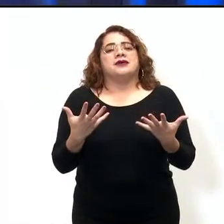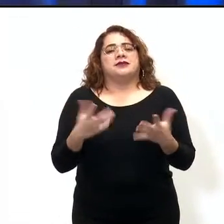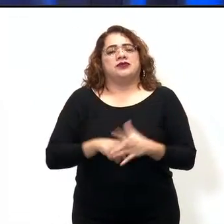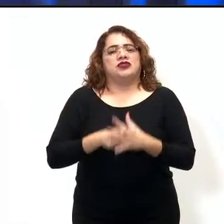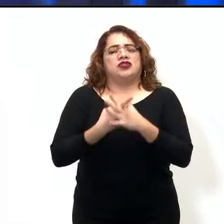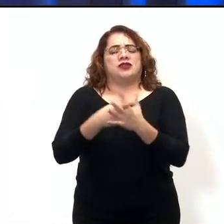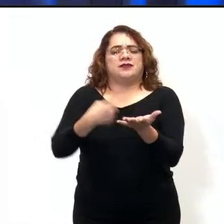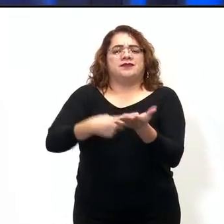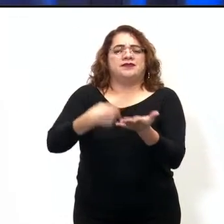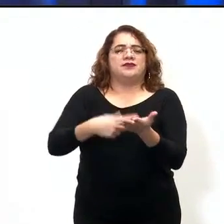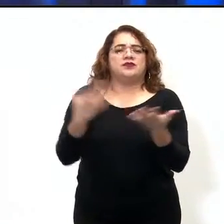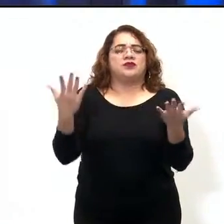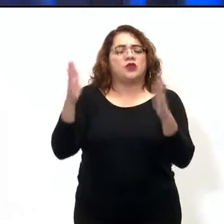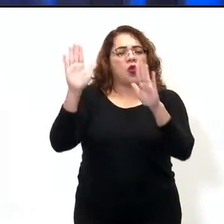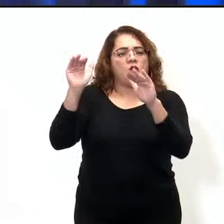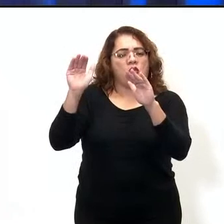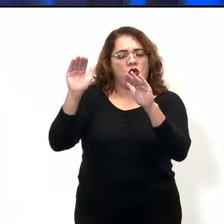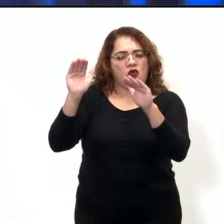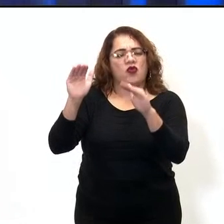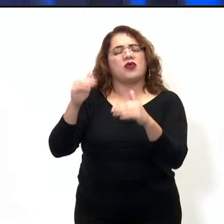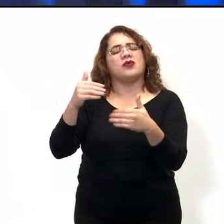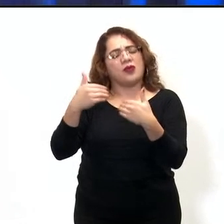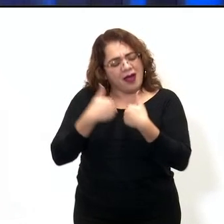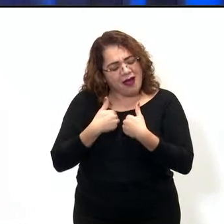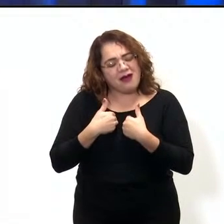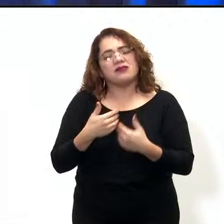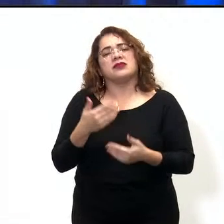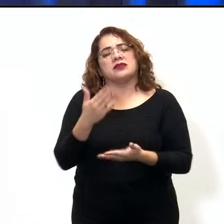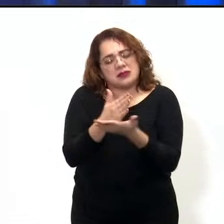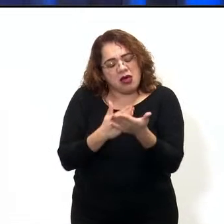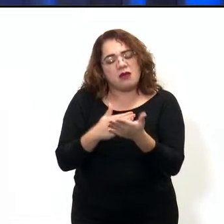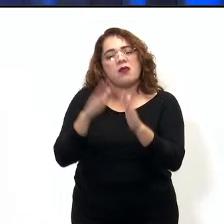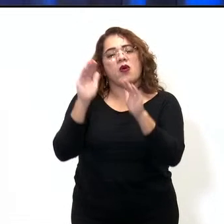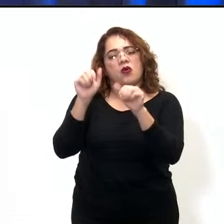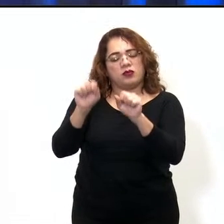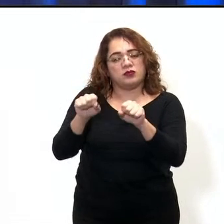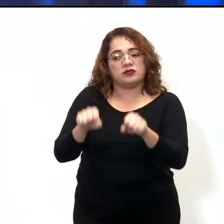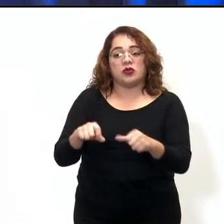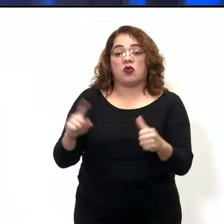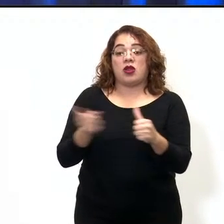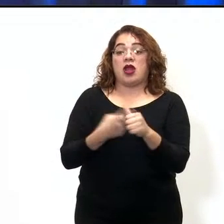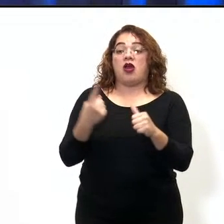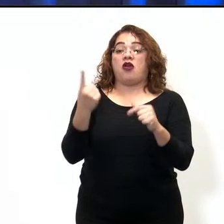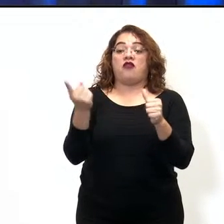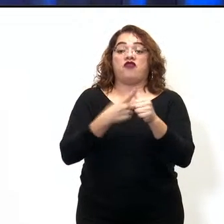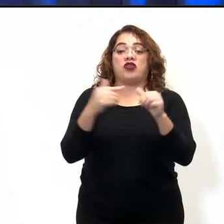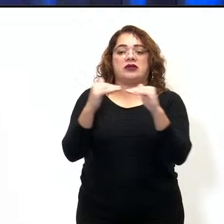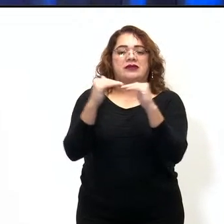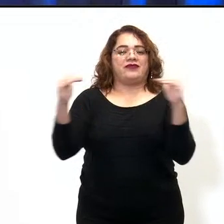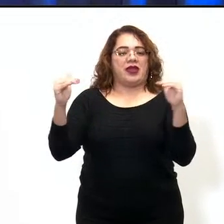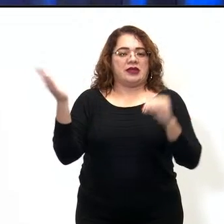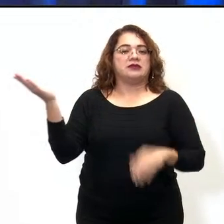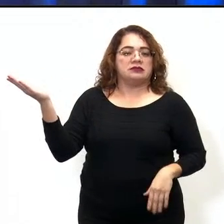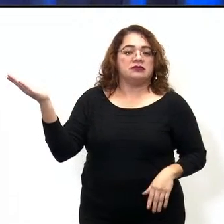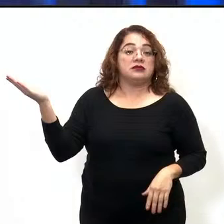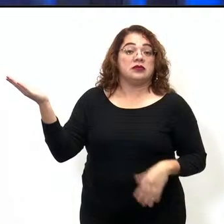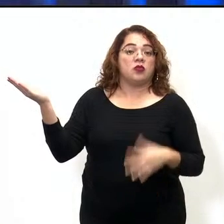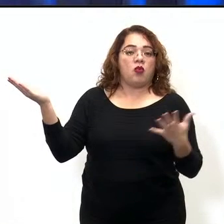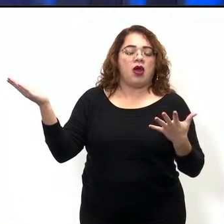you can see in this first slide that we're going to show you, we are now in the first phase of our vaccination